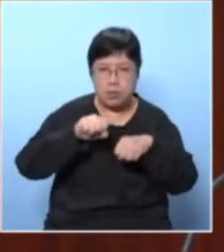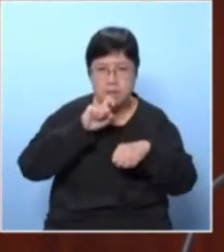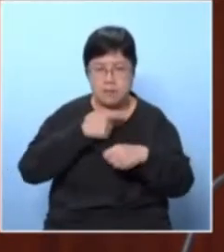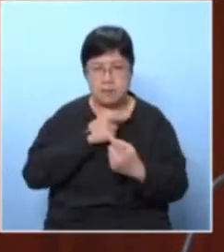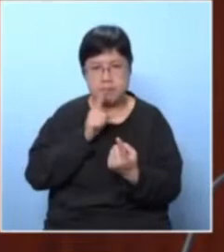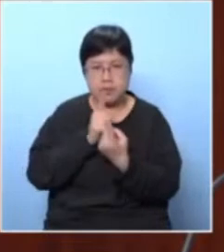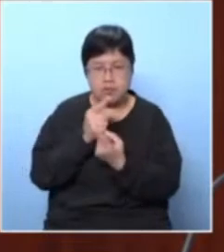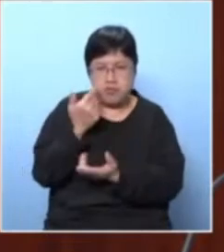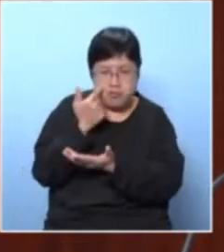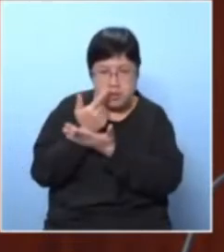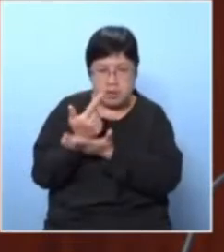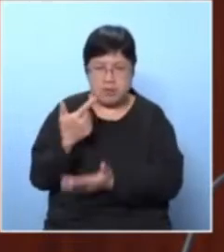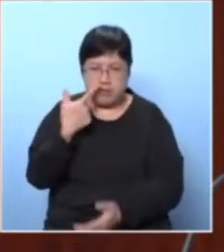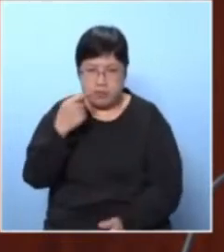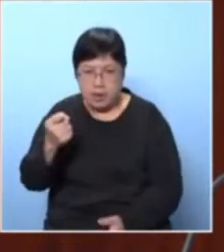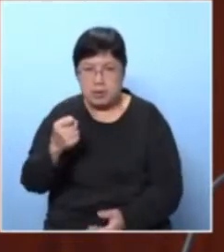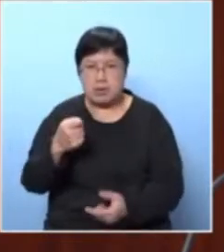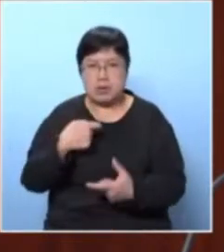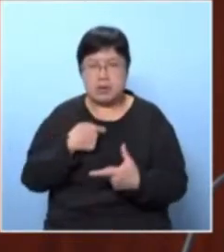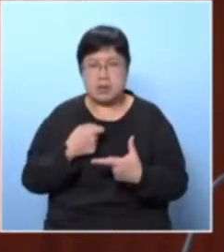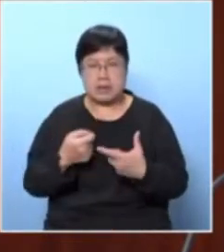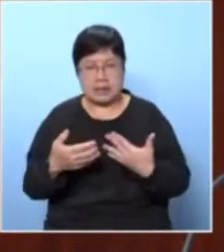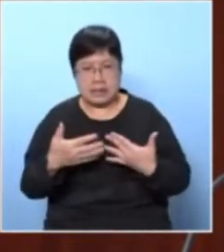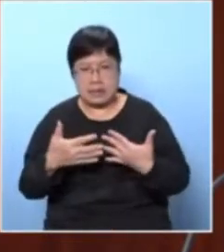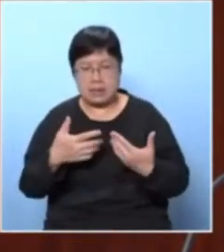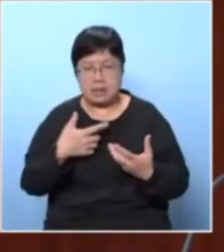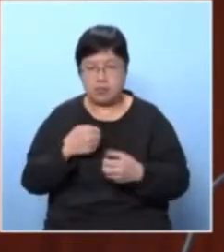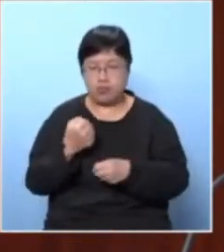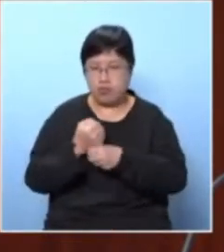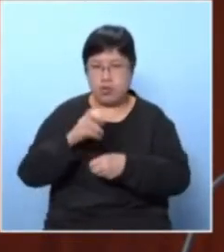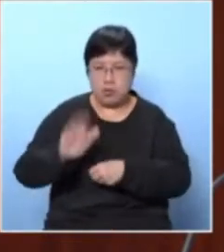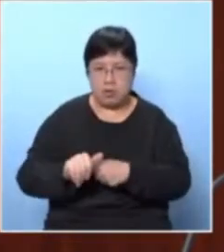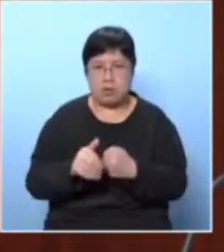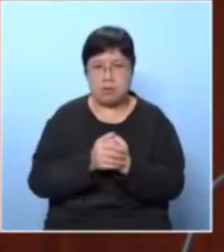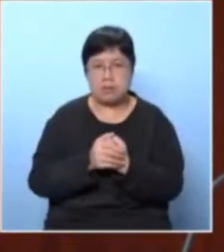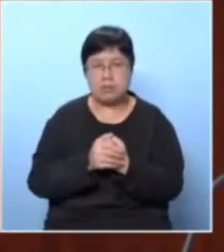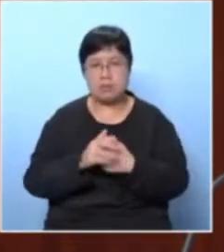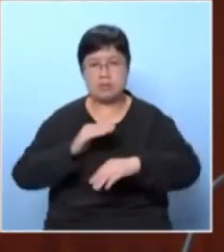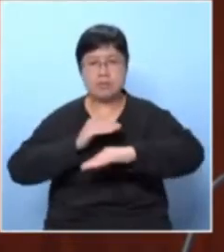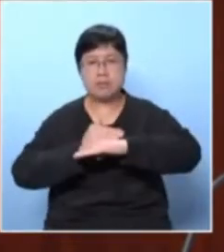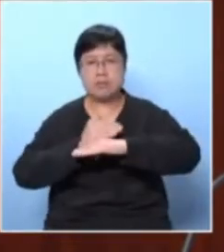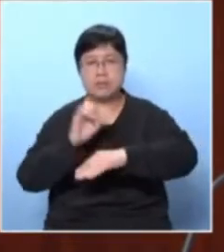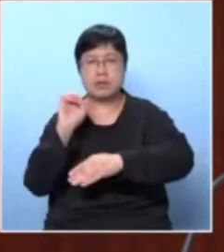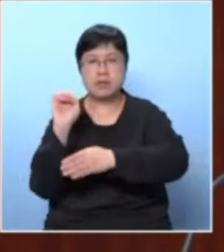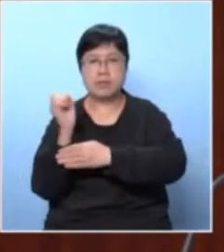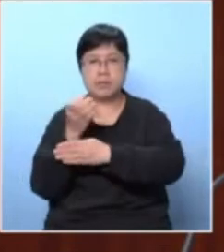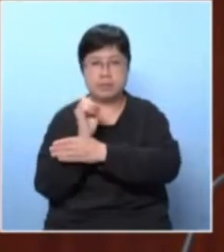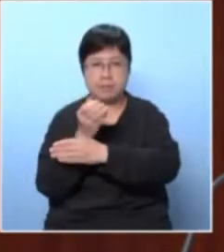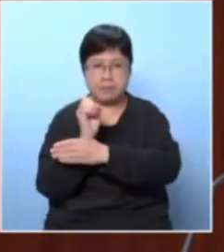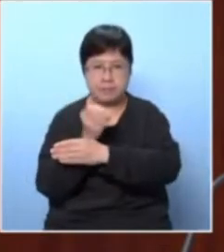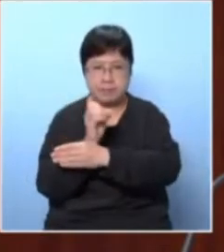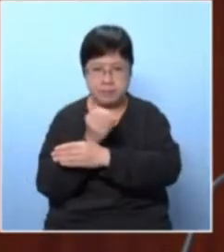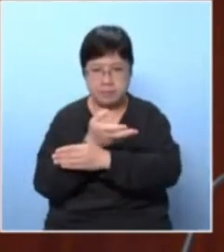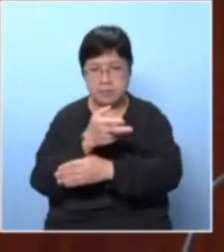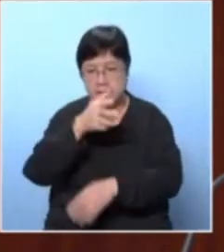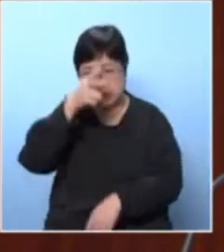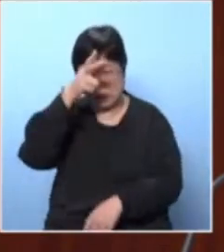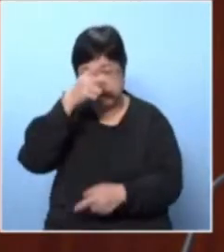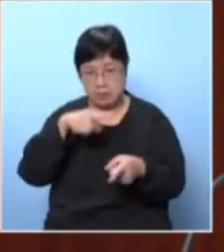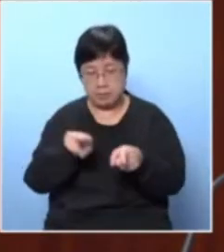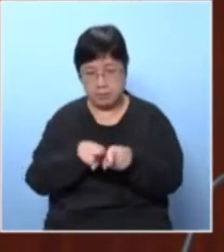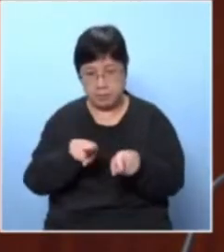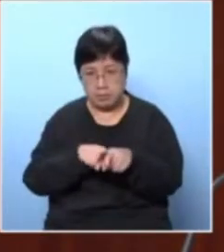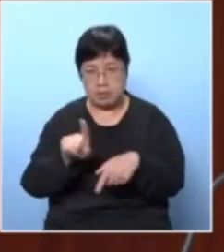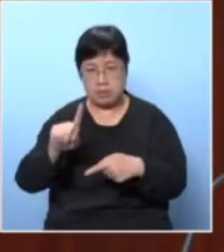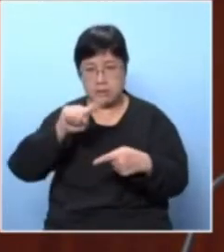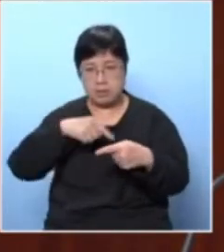emergency response mechanism that is mutually complementary and in the spirit of joint prevention and collaboration. This will